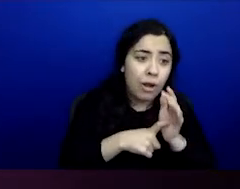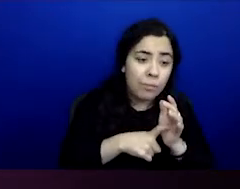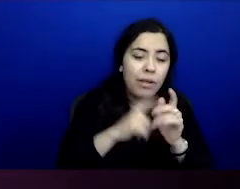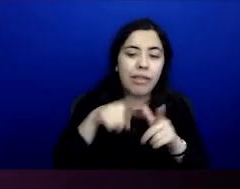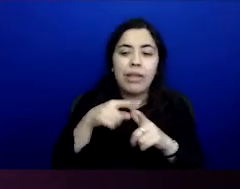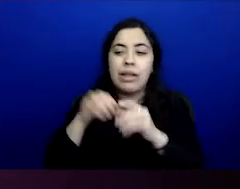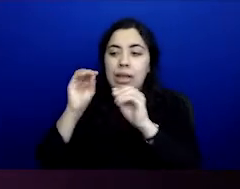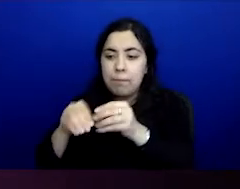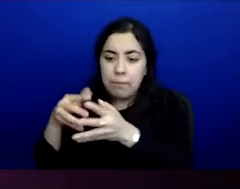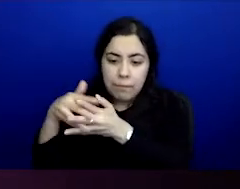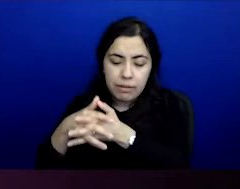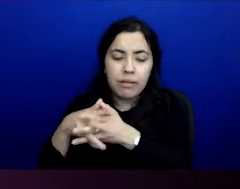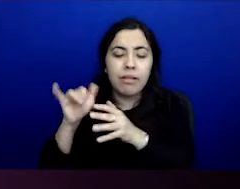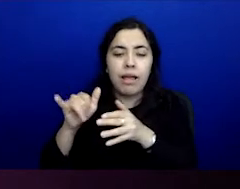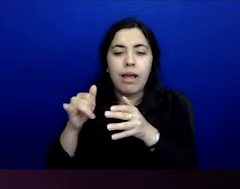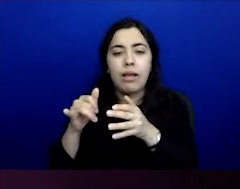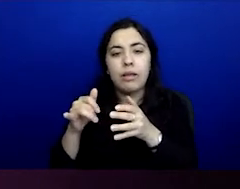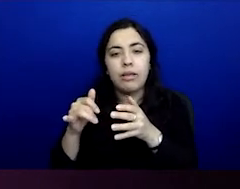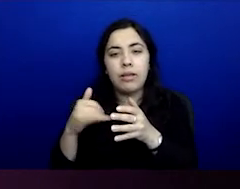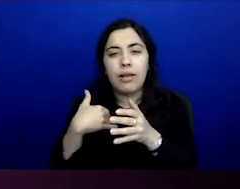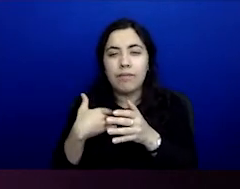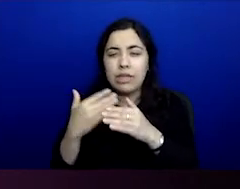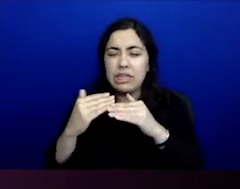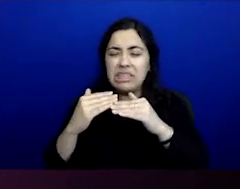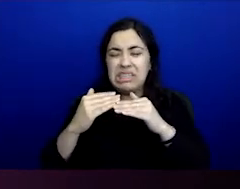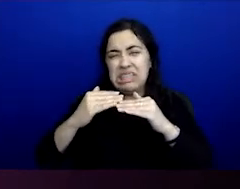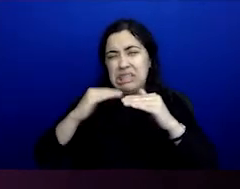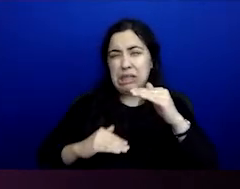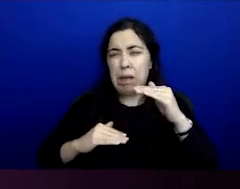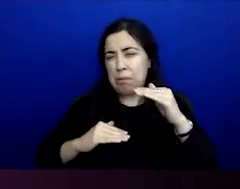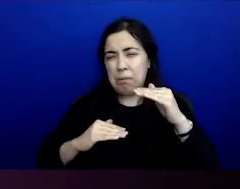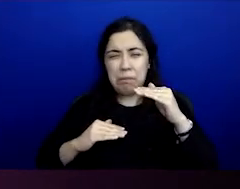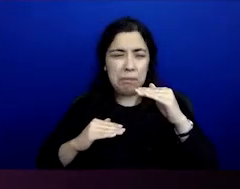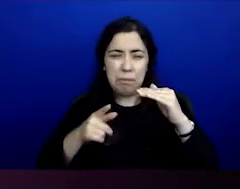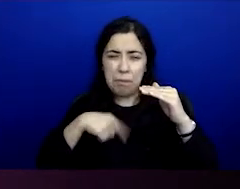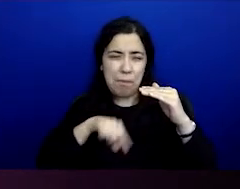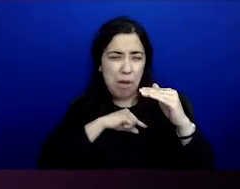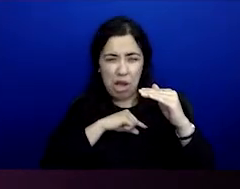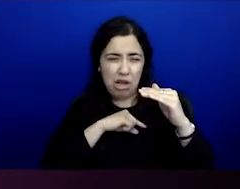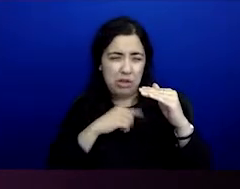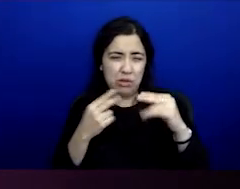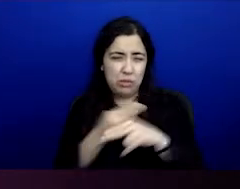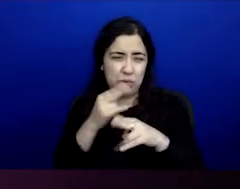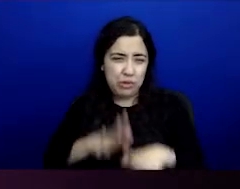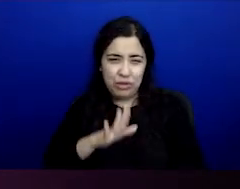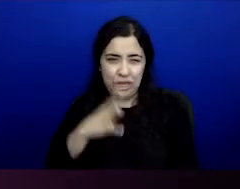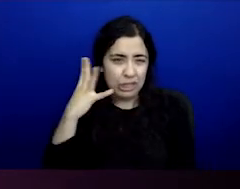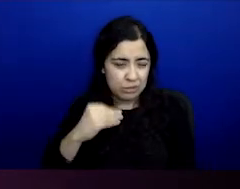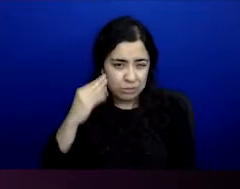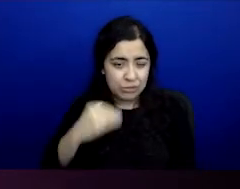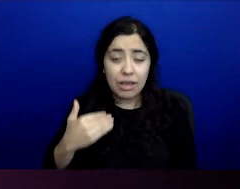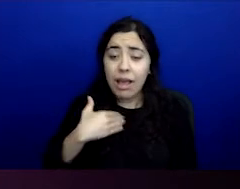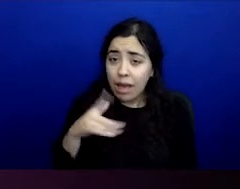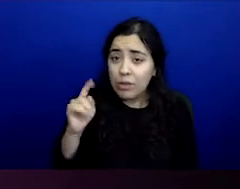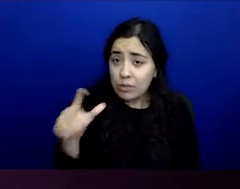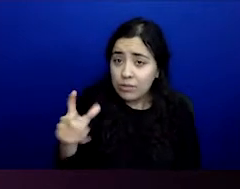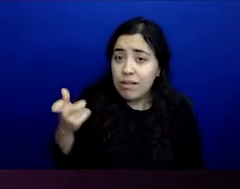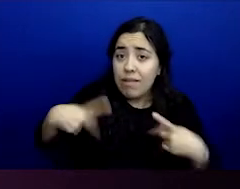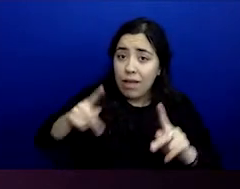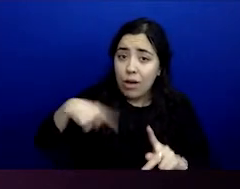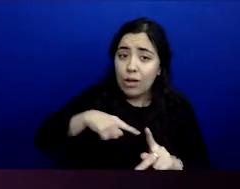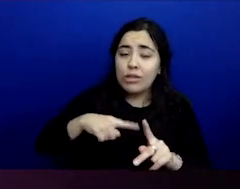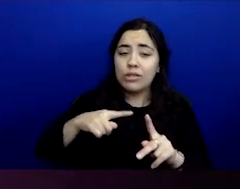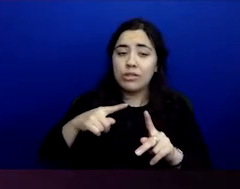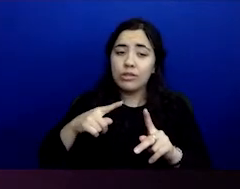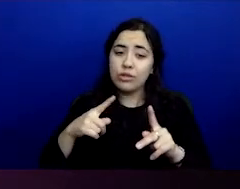ends up in a, you know, kind of subpar user experience. And we have tools that enable us to measure a